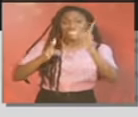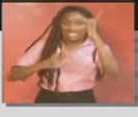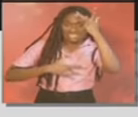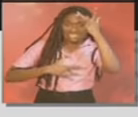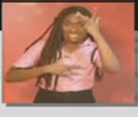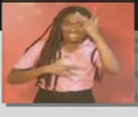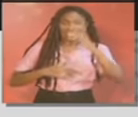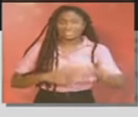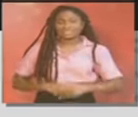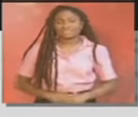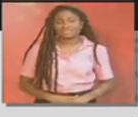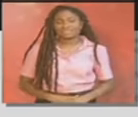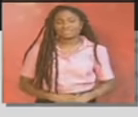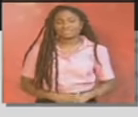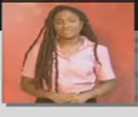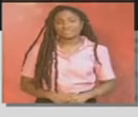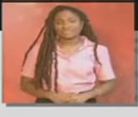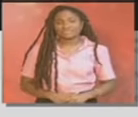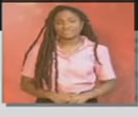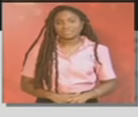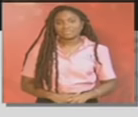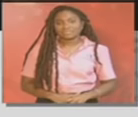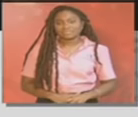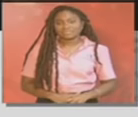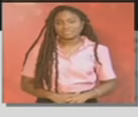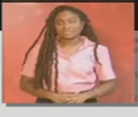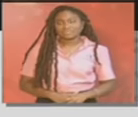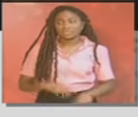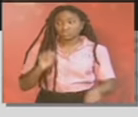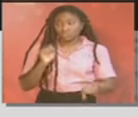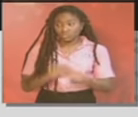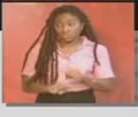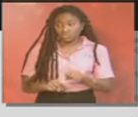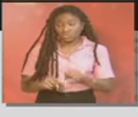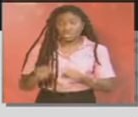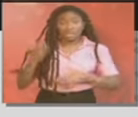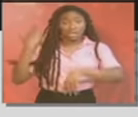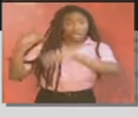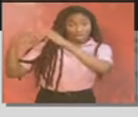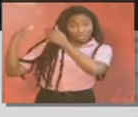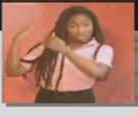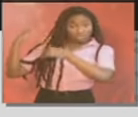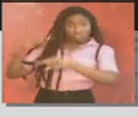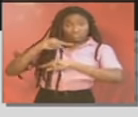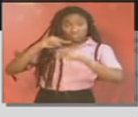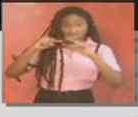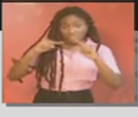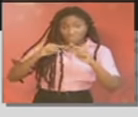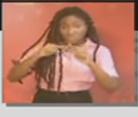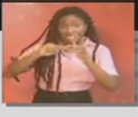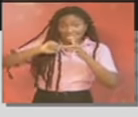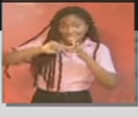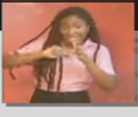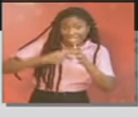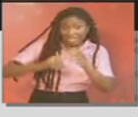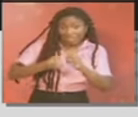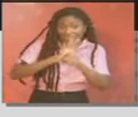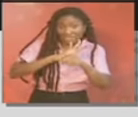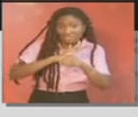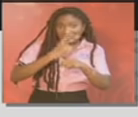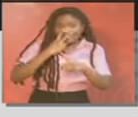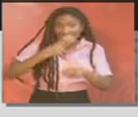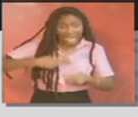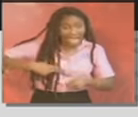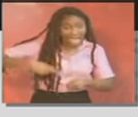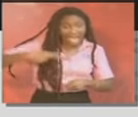for respiratory illness. So whereas earlier on in the epidemic, during the height of the epidemic, we would have seen percentages as high